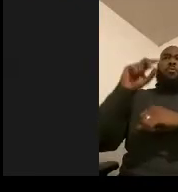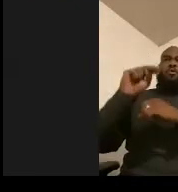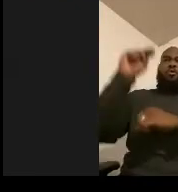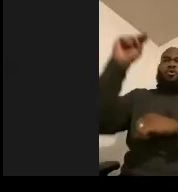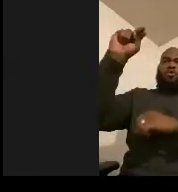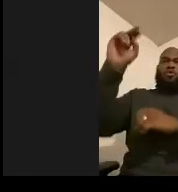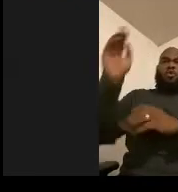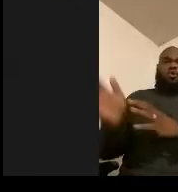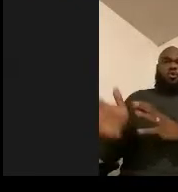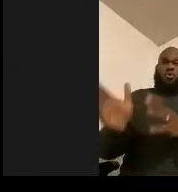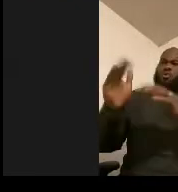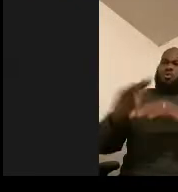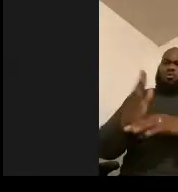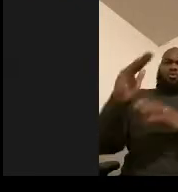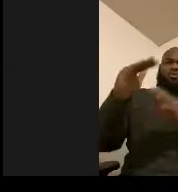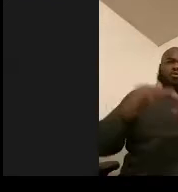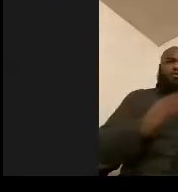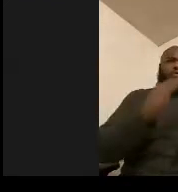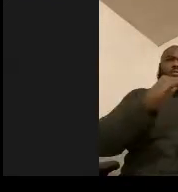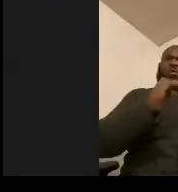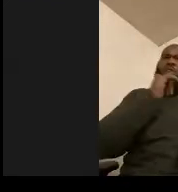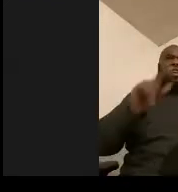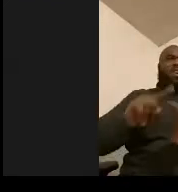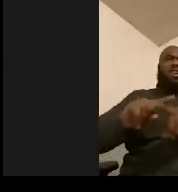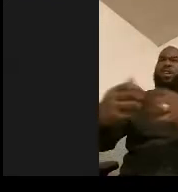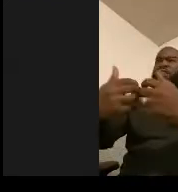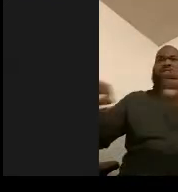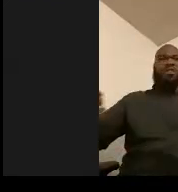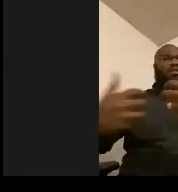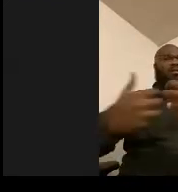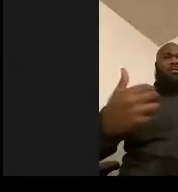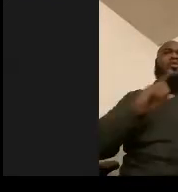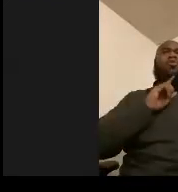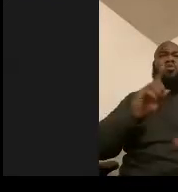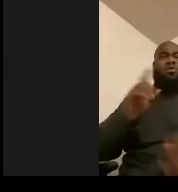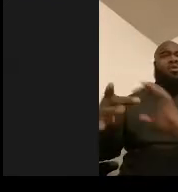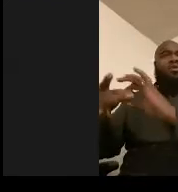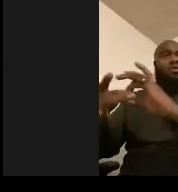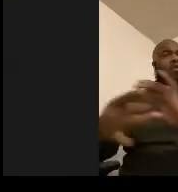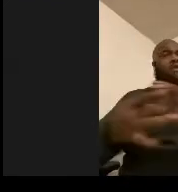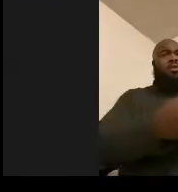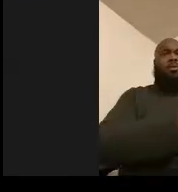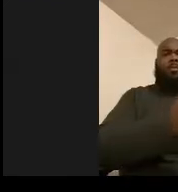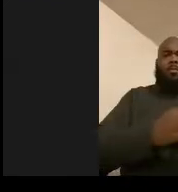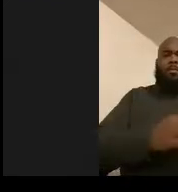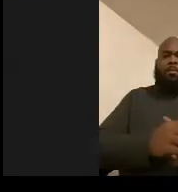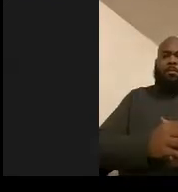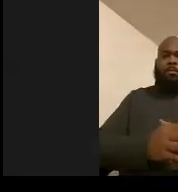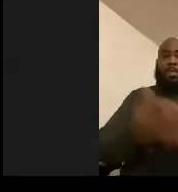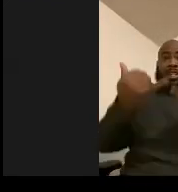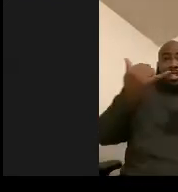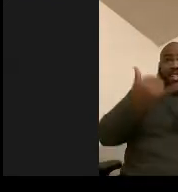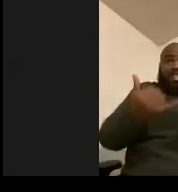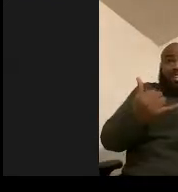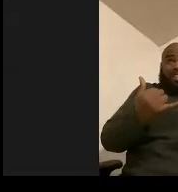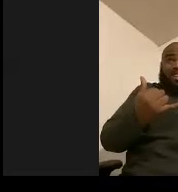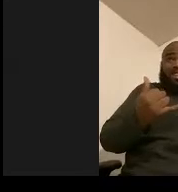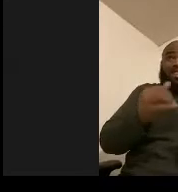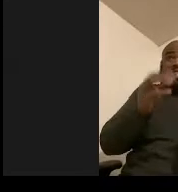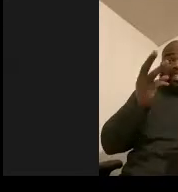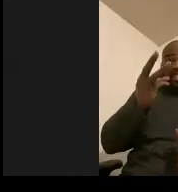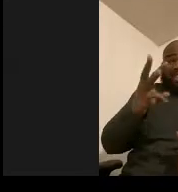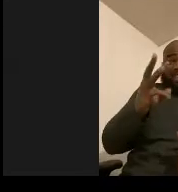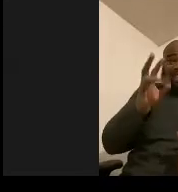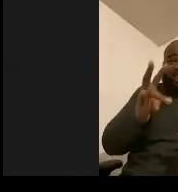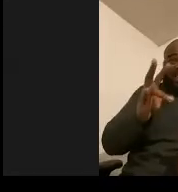each other. It's not just two completely distinct periods. And so this time that we're going to talk about, 67, when